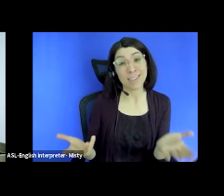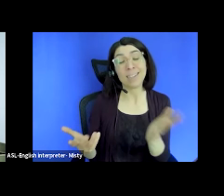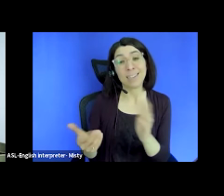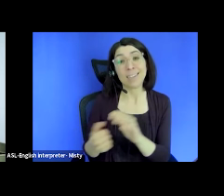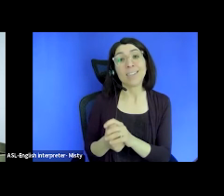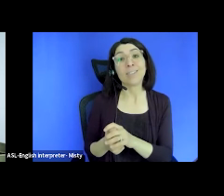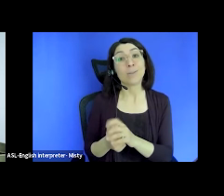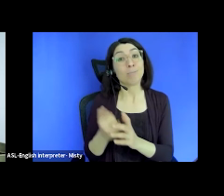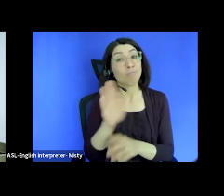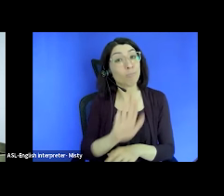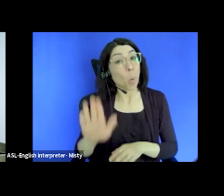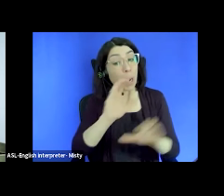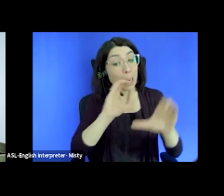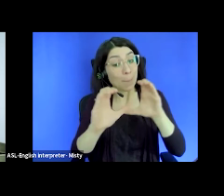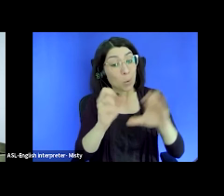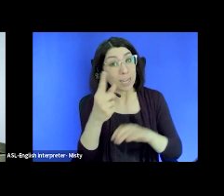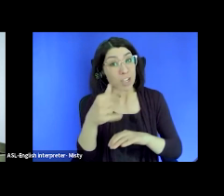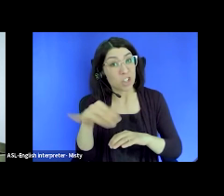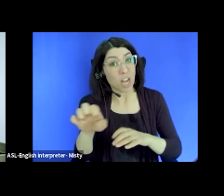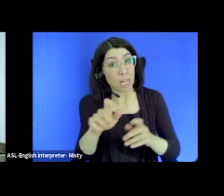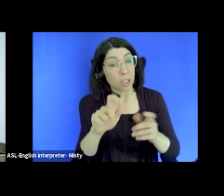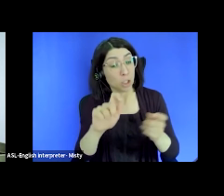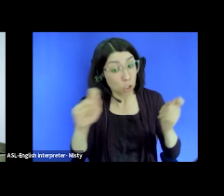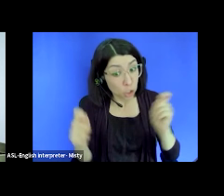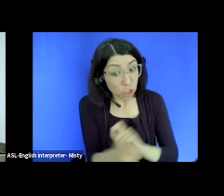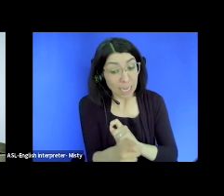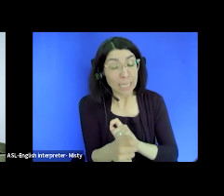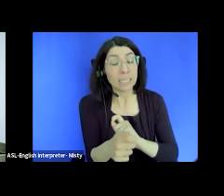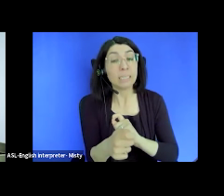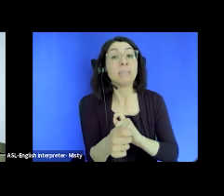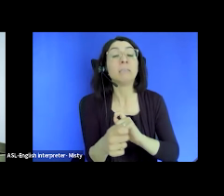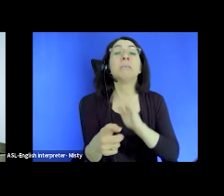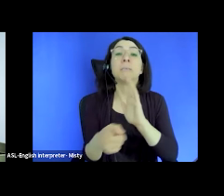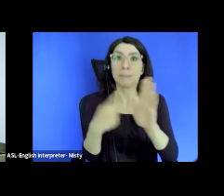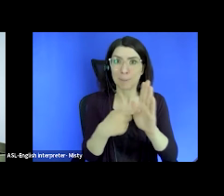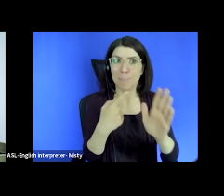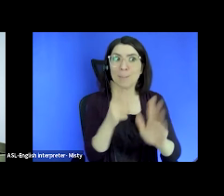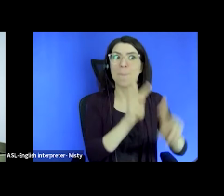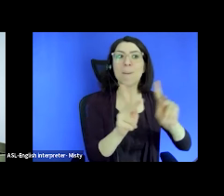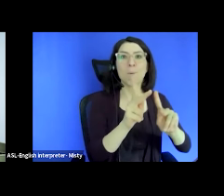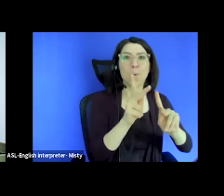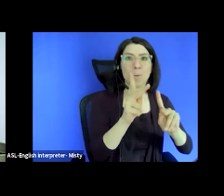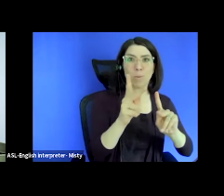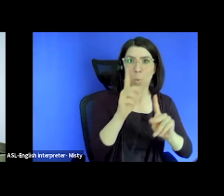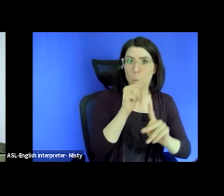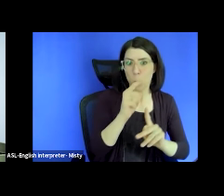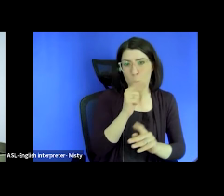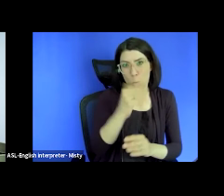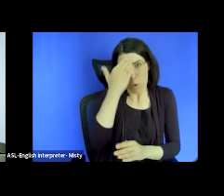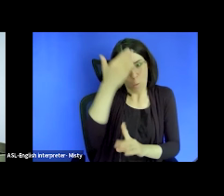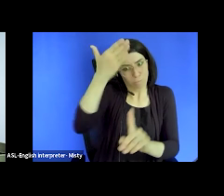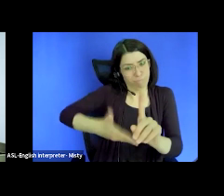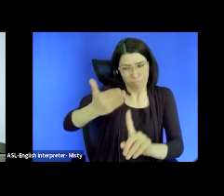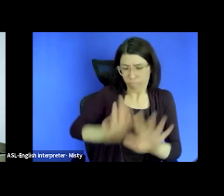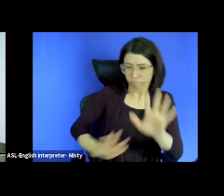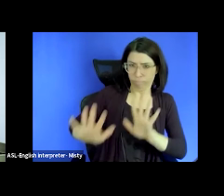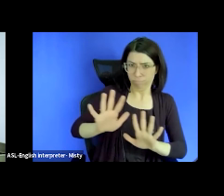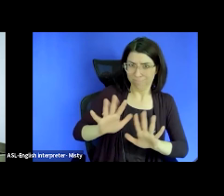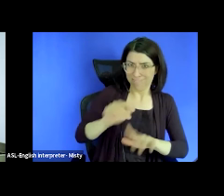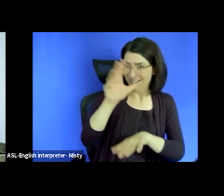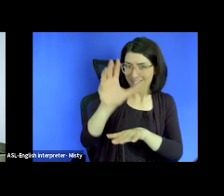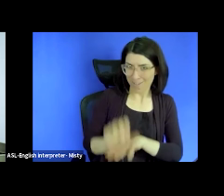a communication style that's not necessarily something that is intrinsically us, or something that we've always